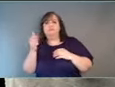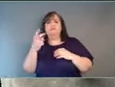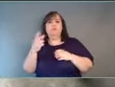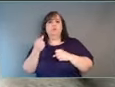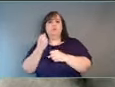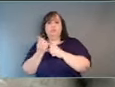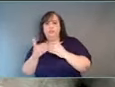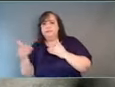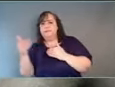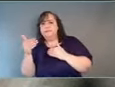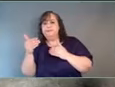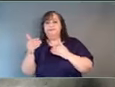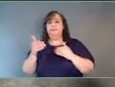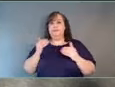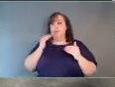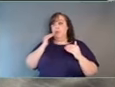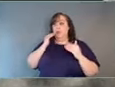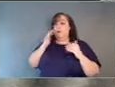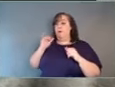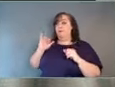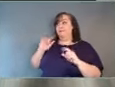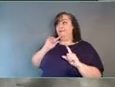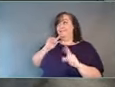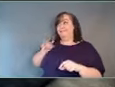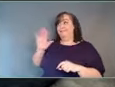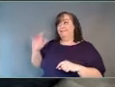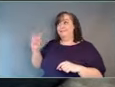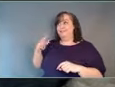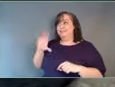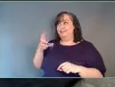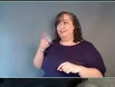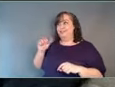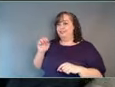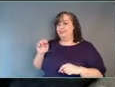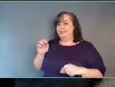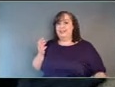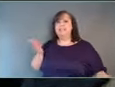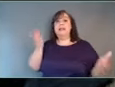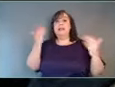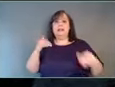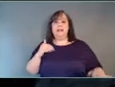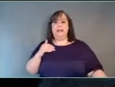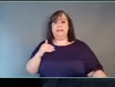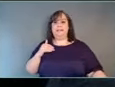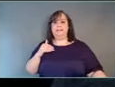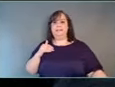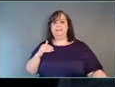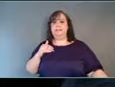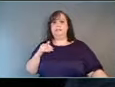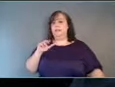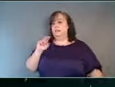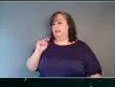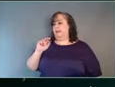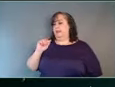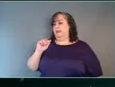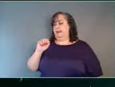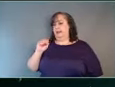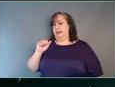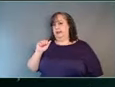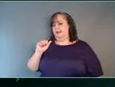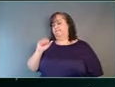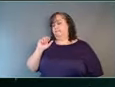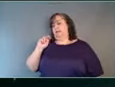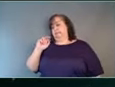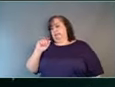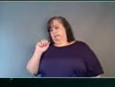Okay, well, I hope that answers your question. We have a new question from NASA on Facebook, and they ask, how do